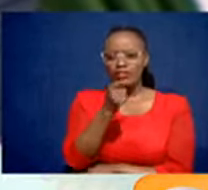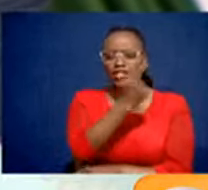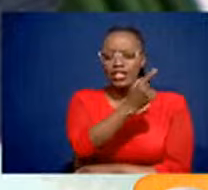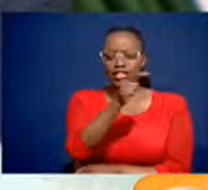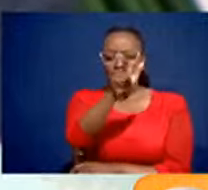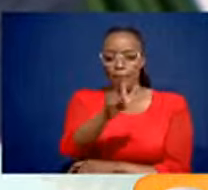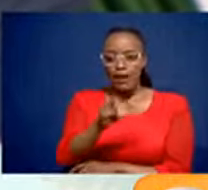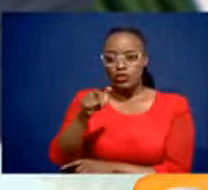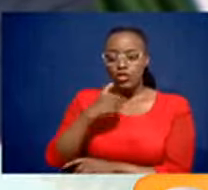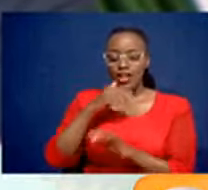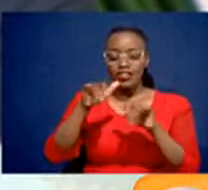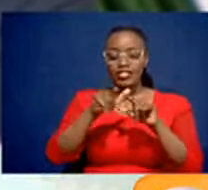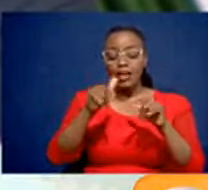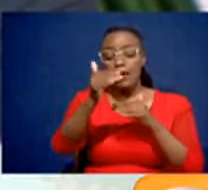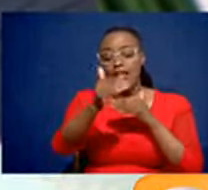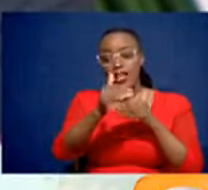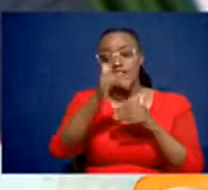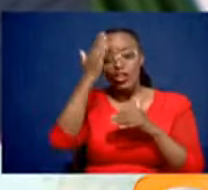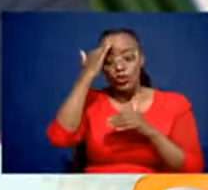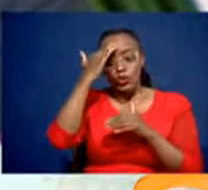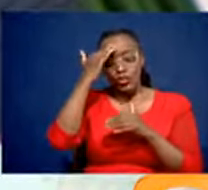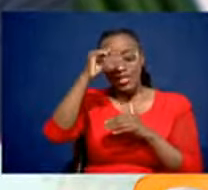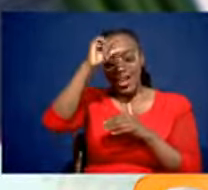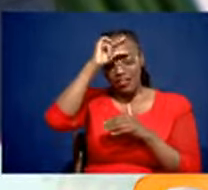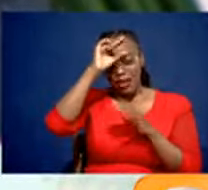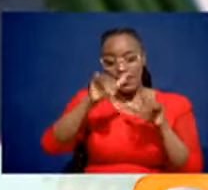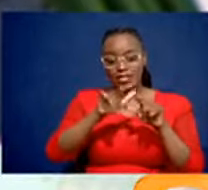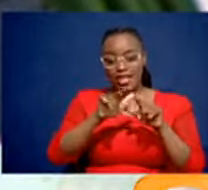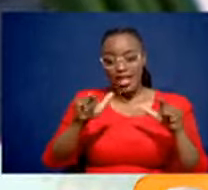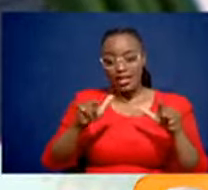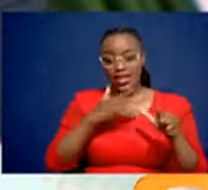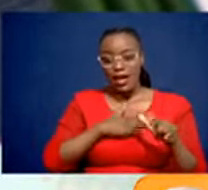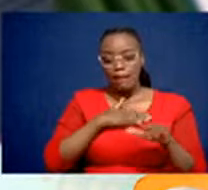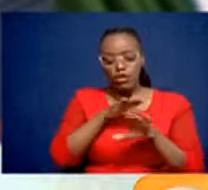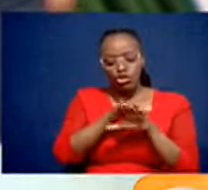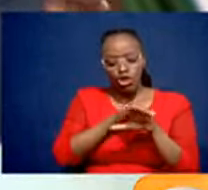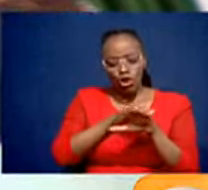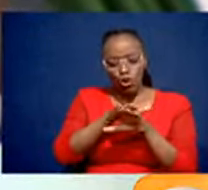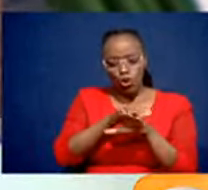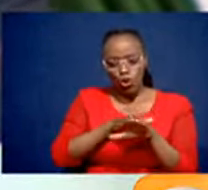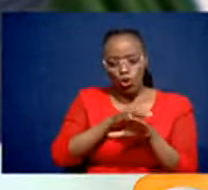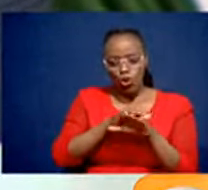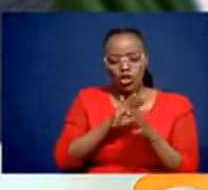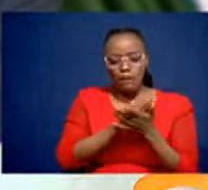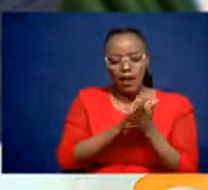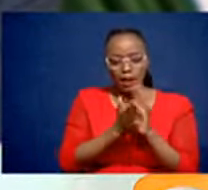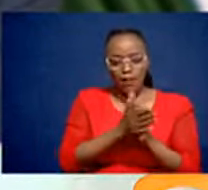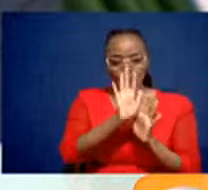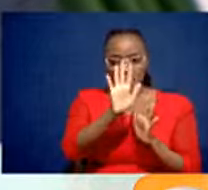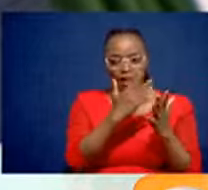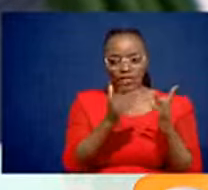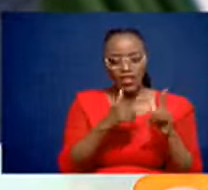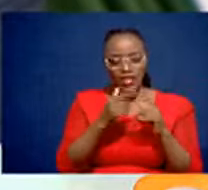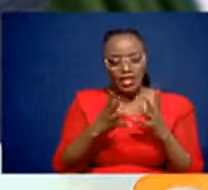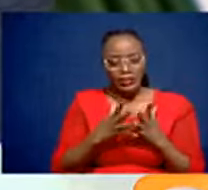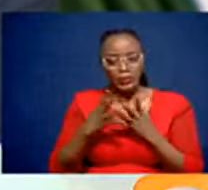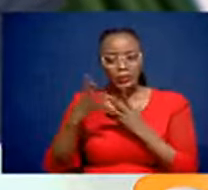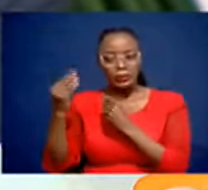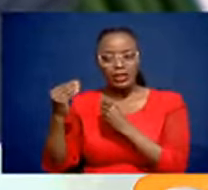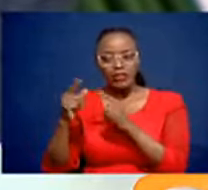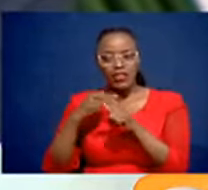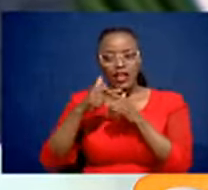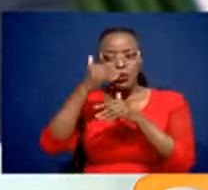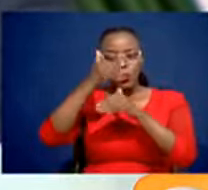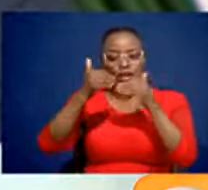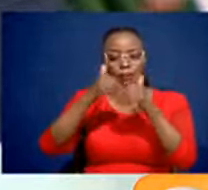mtu mwenye ako na shamba hapa ambayo anajua ni ya serikali, pole pole, funga virago yako, ondoka tutajenga